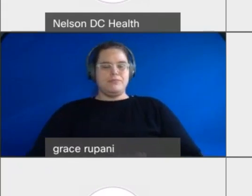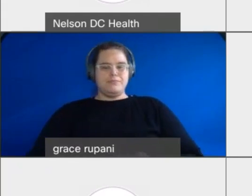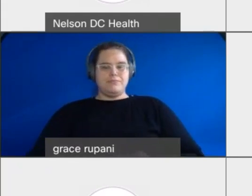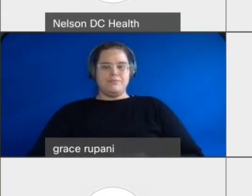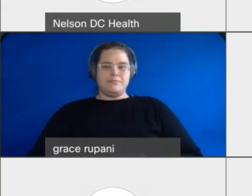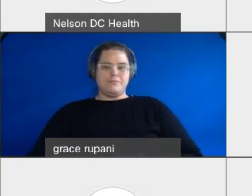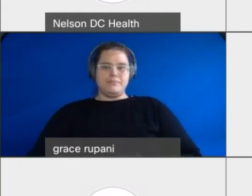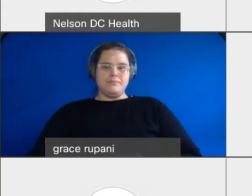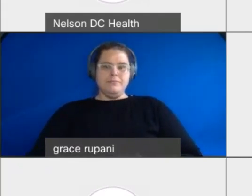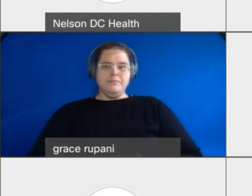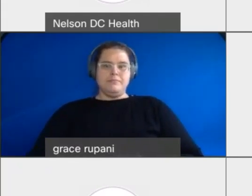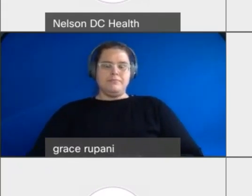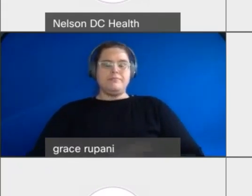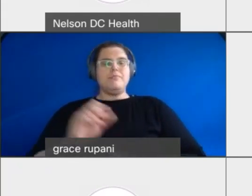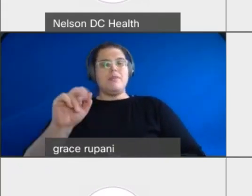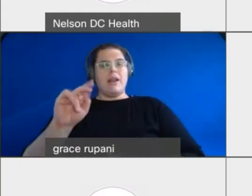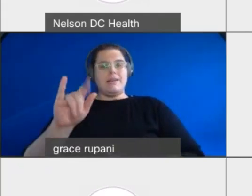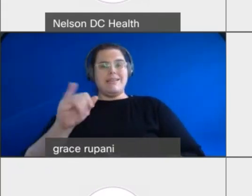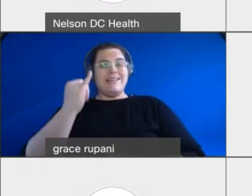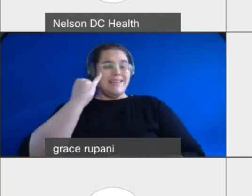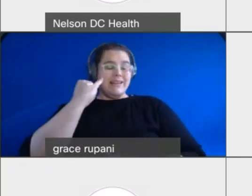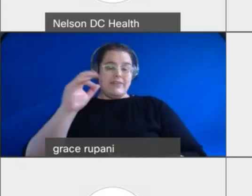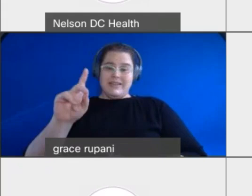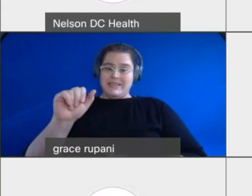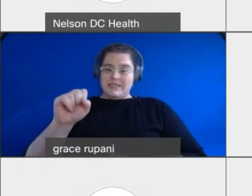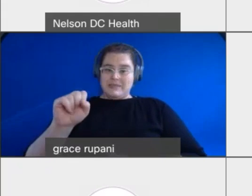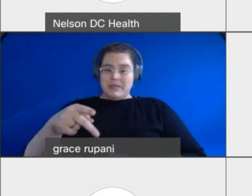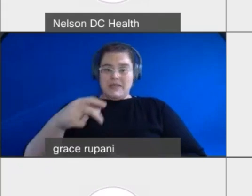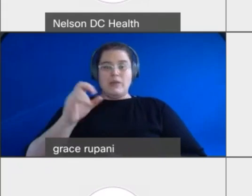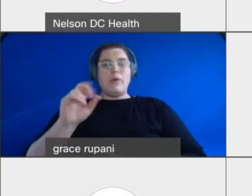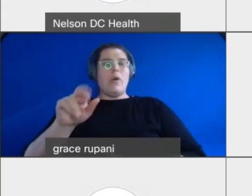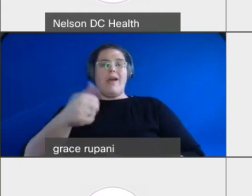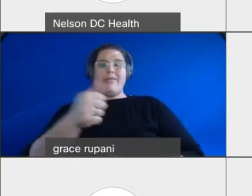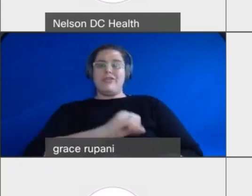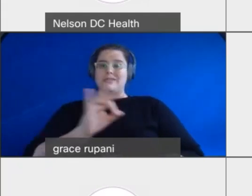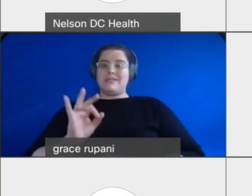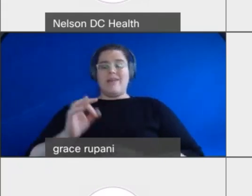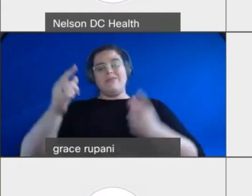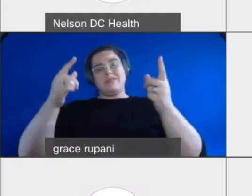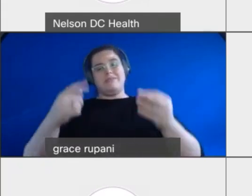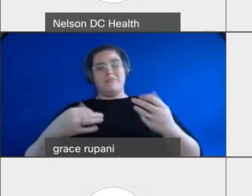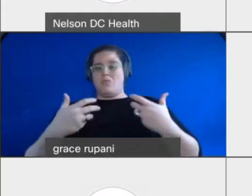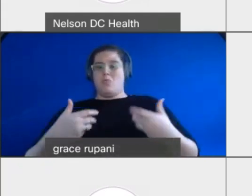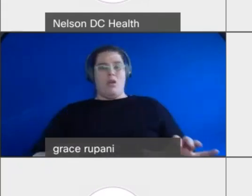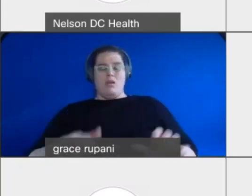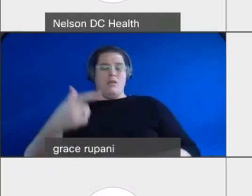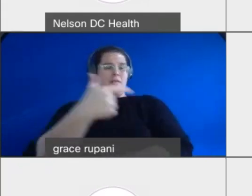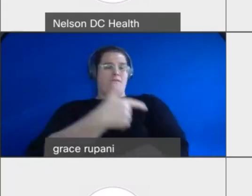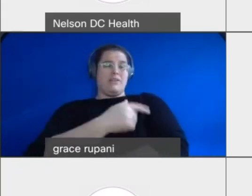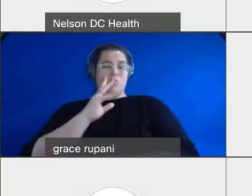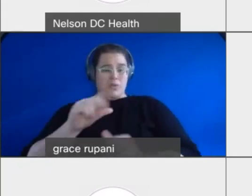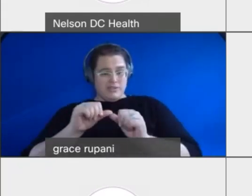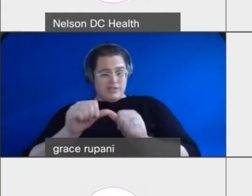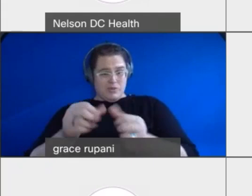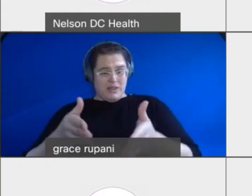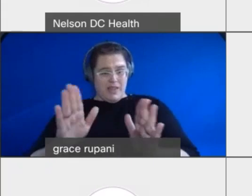So if DSPs or other staff decline to be vaccinated, will they be permitted to continue working directly with people DDA supports?